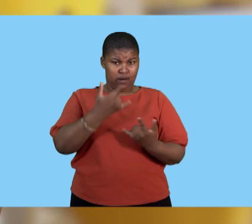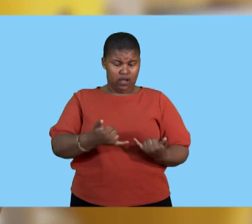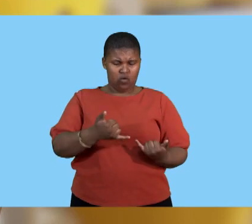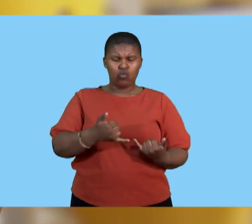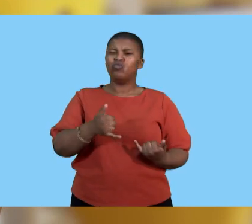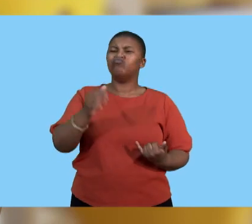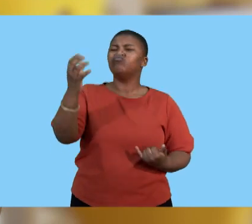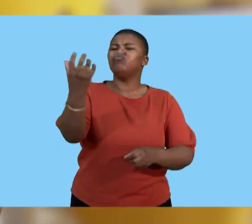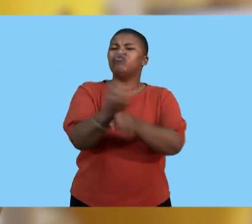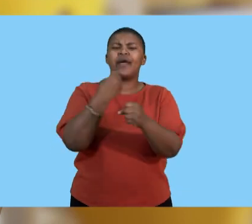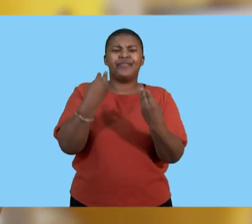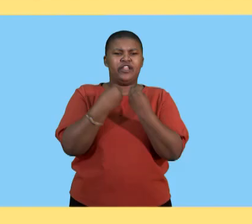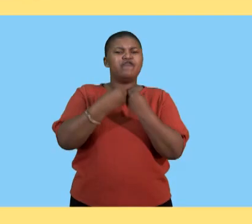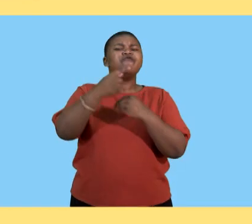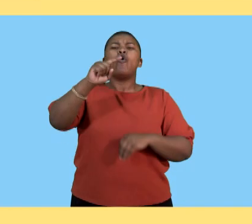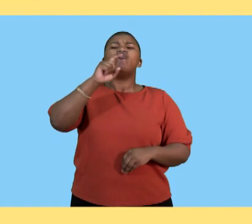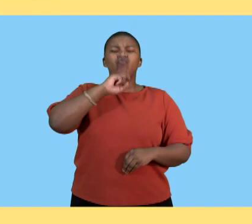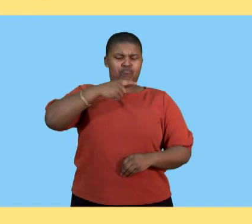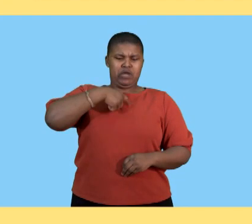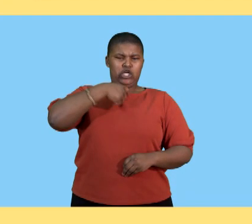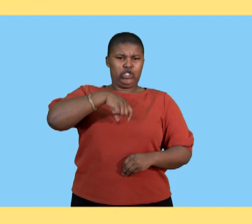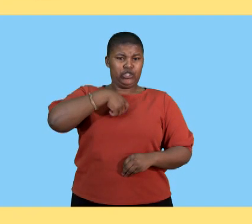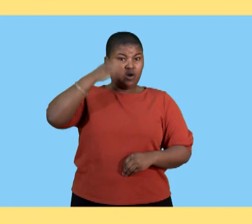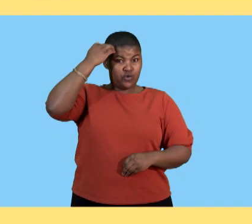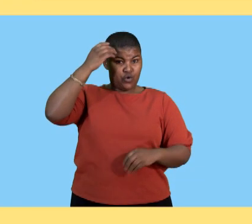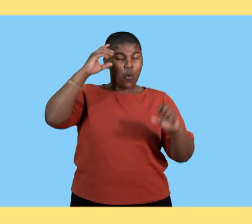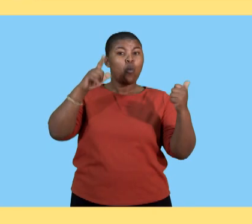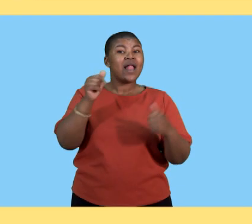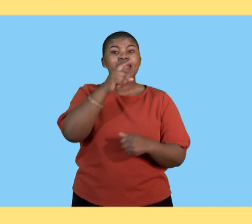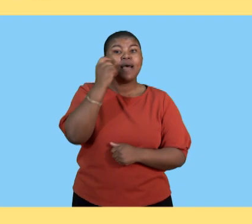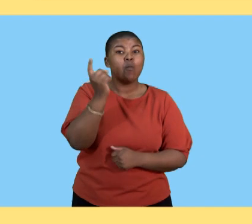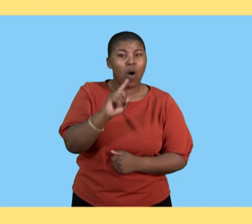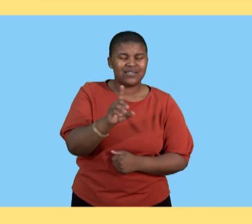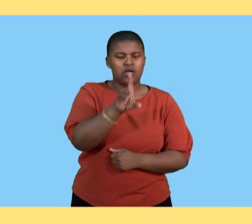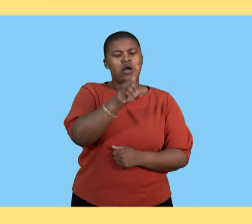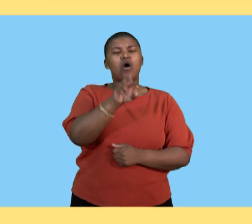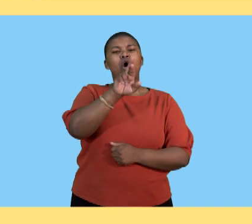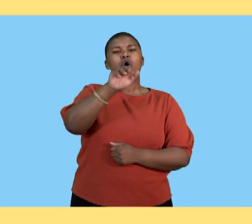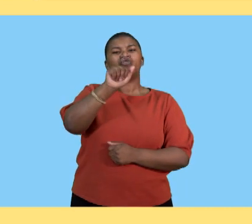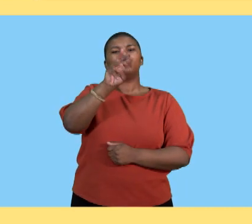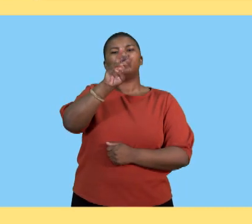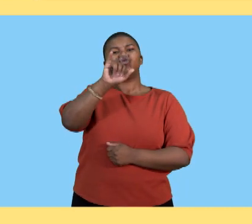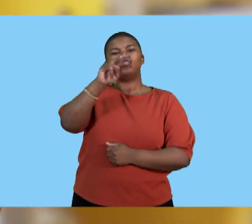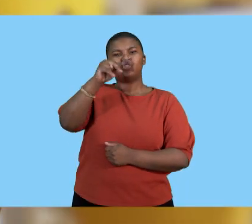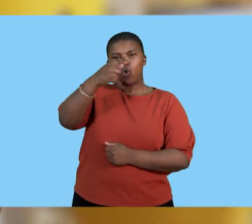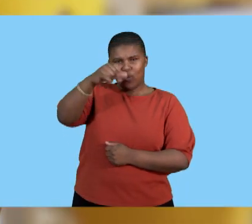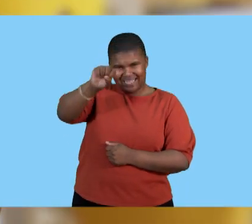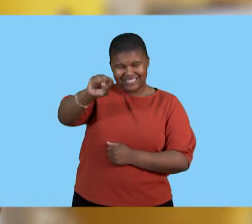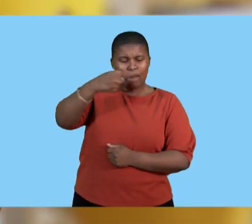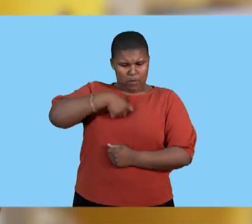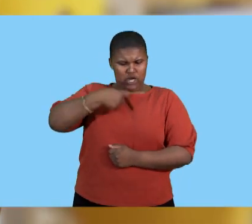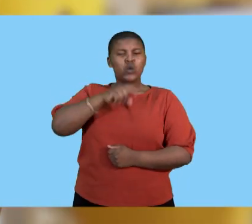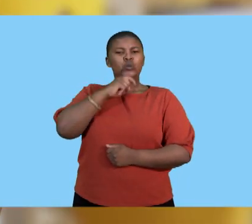call that drawings. Obviously, you know that by now, that when the owner takes goods for personal use, it is